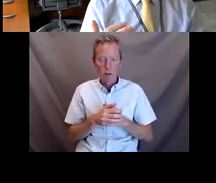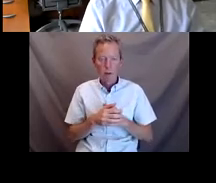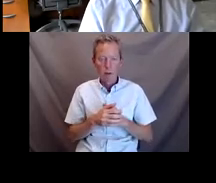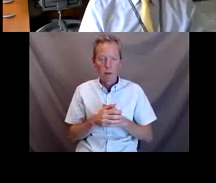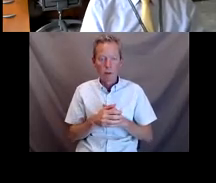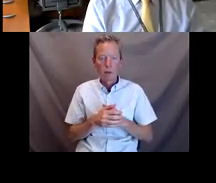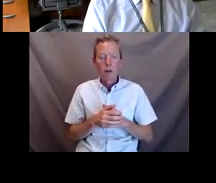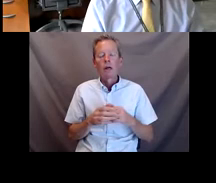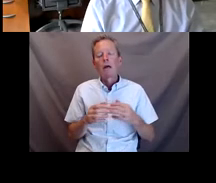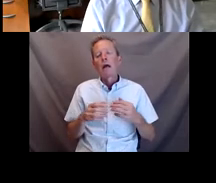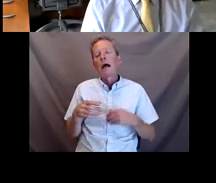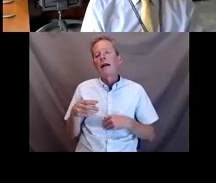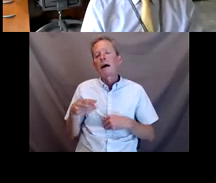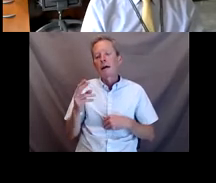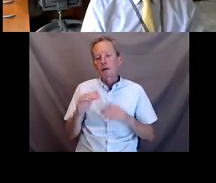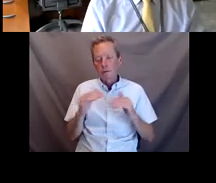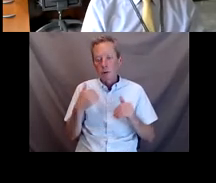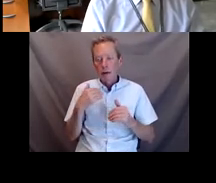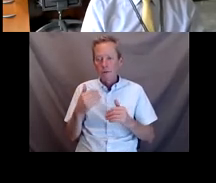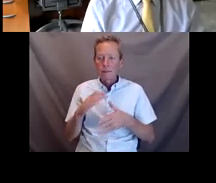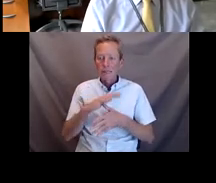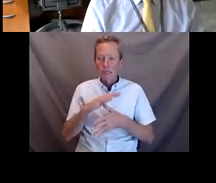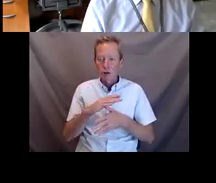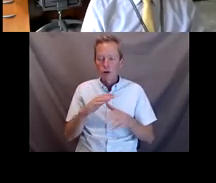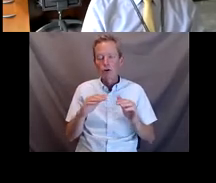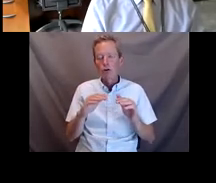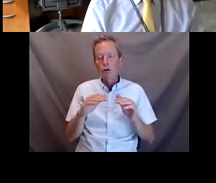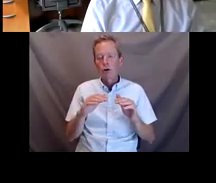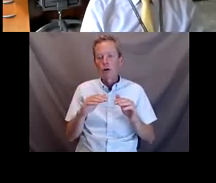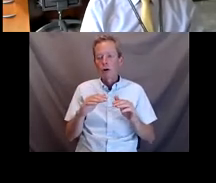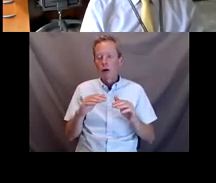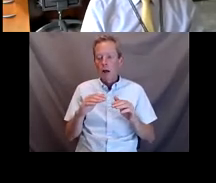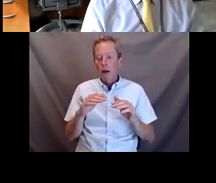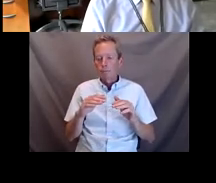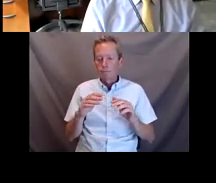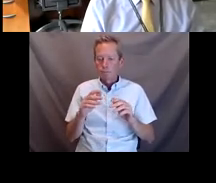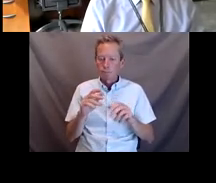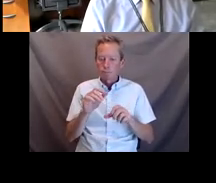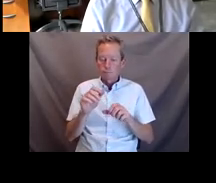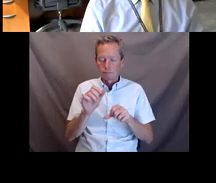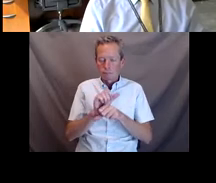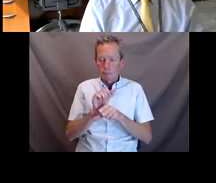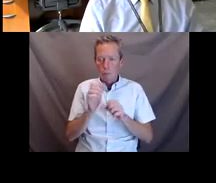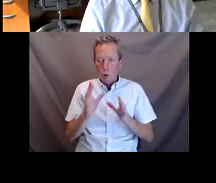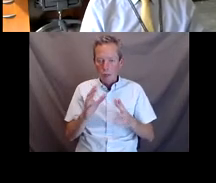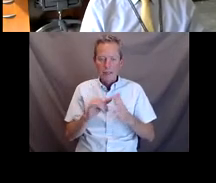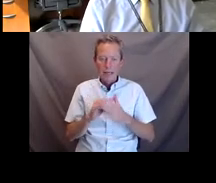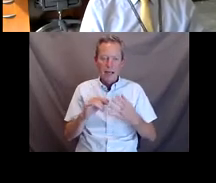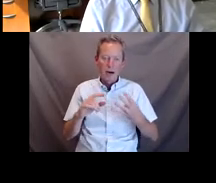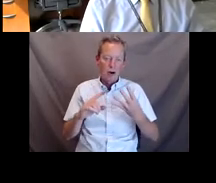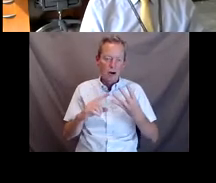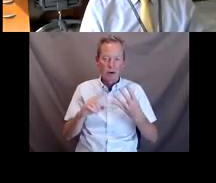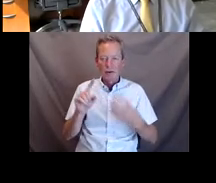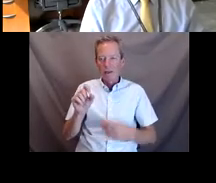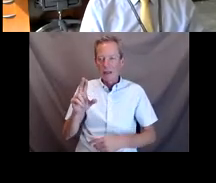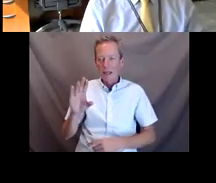slightly higher level, a group of senior leaders making up our steering committee. They are also a cross-functional group that are